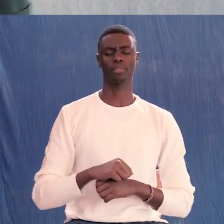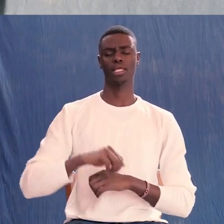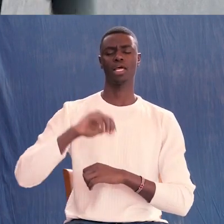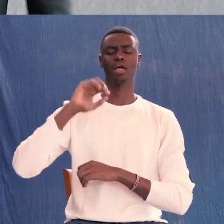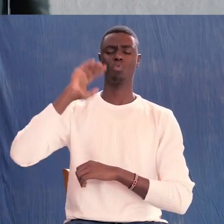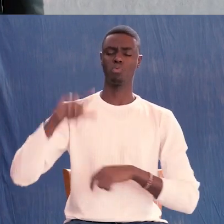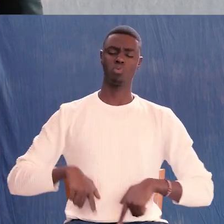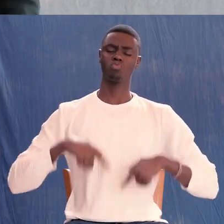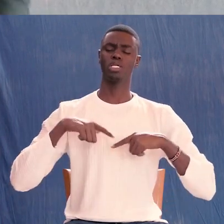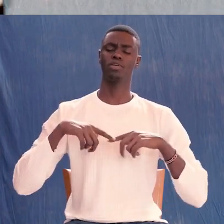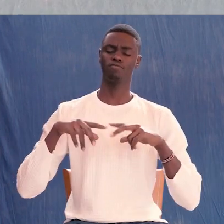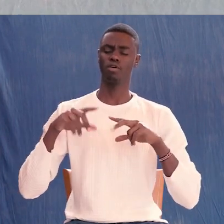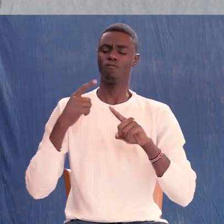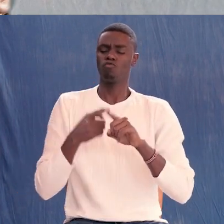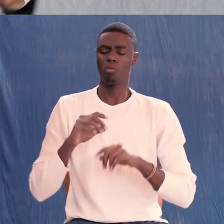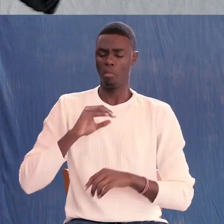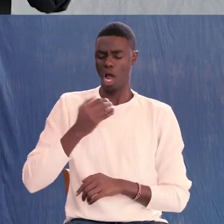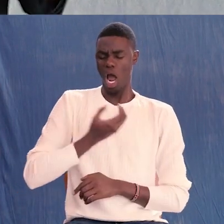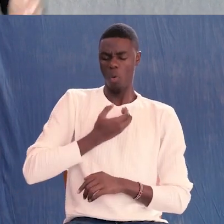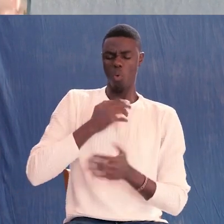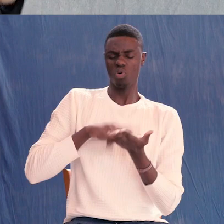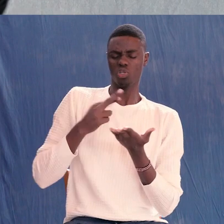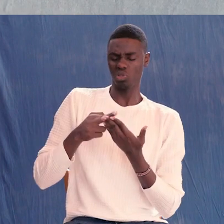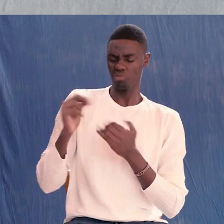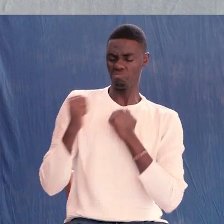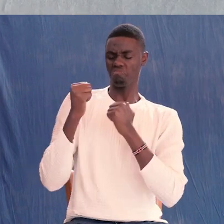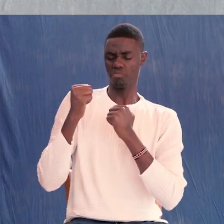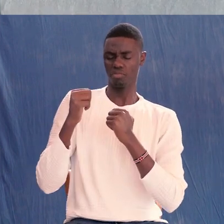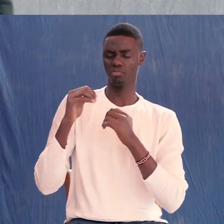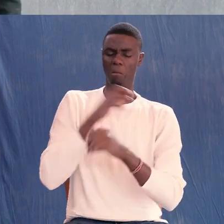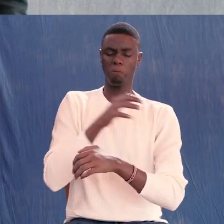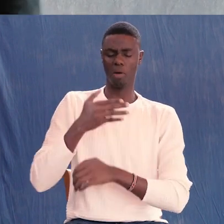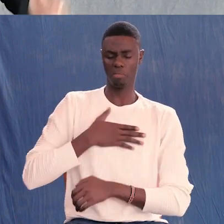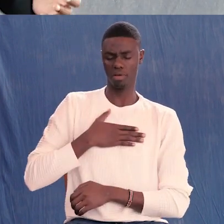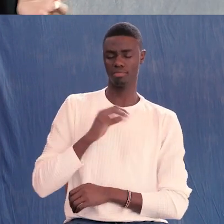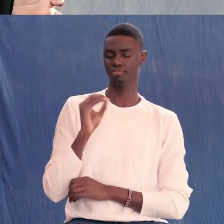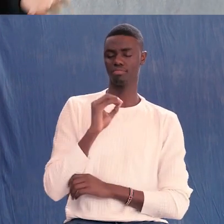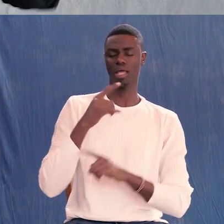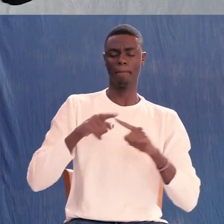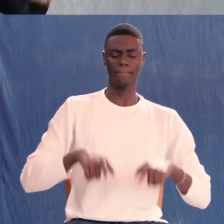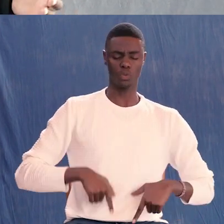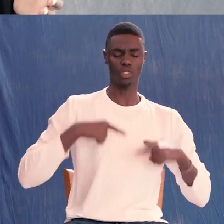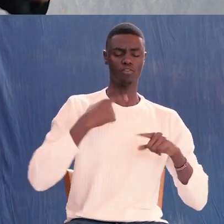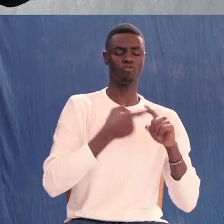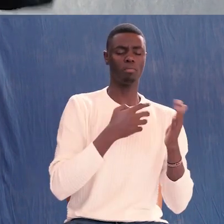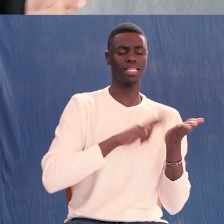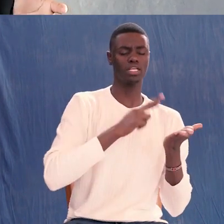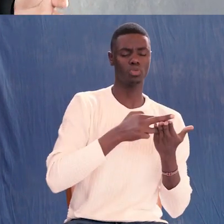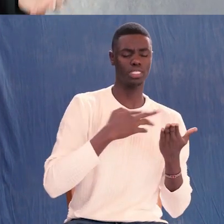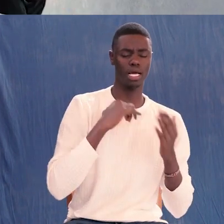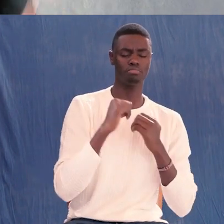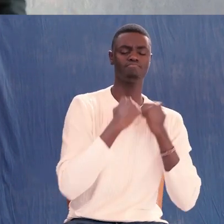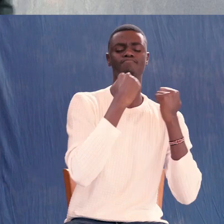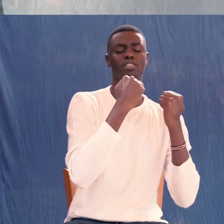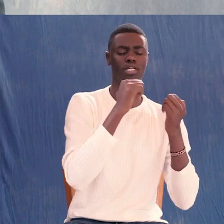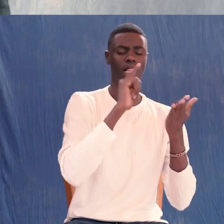would live not out of our own resources, out of our own strength or power, but would live out of the resources and the strength